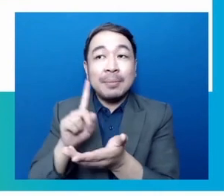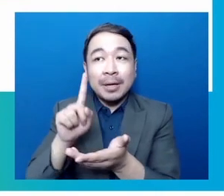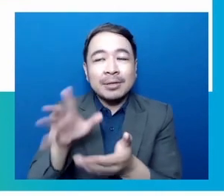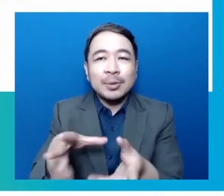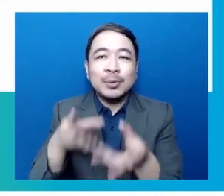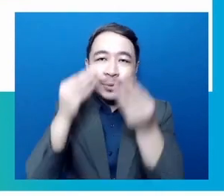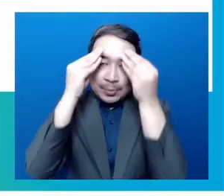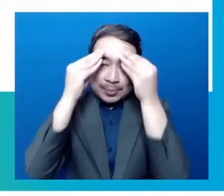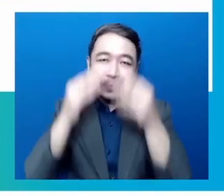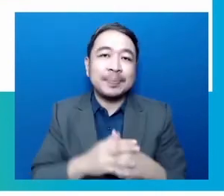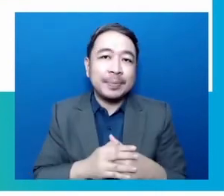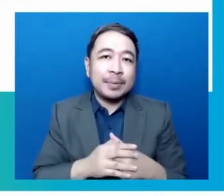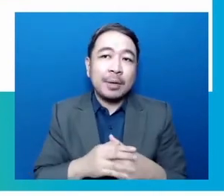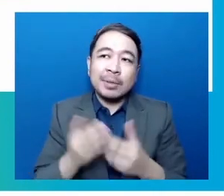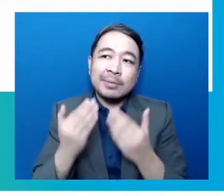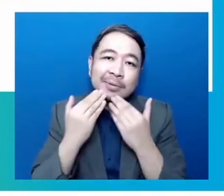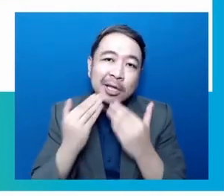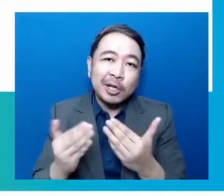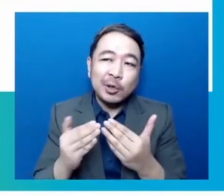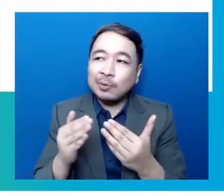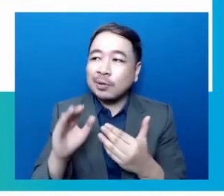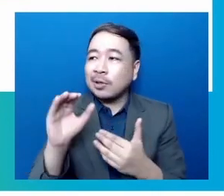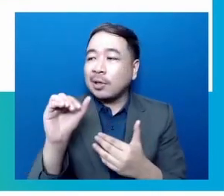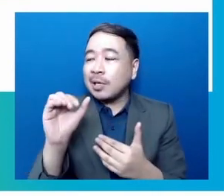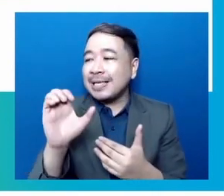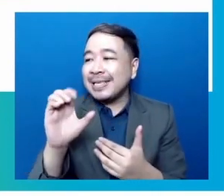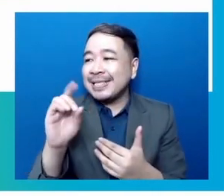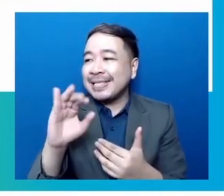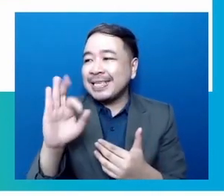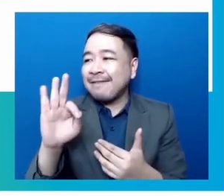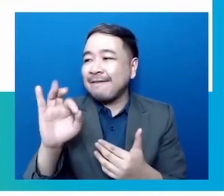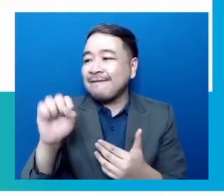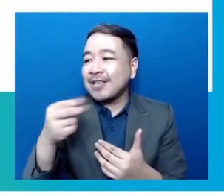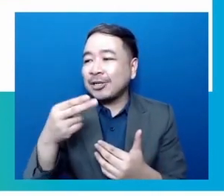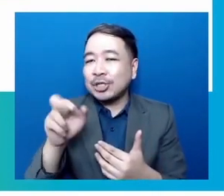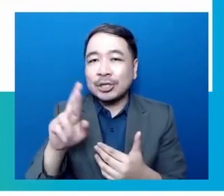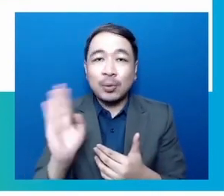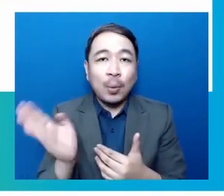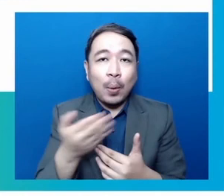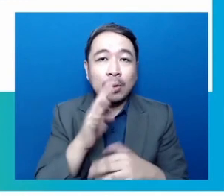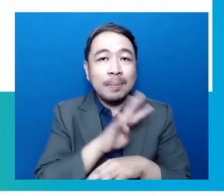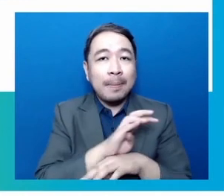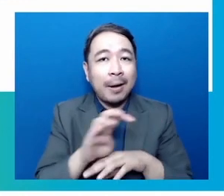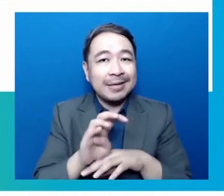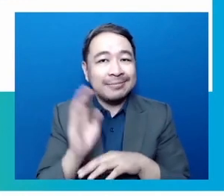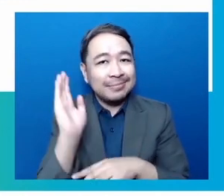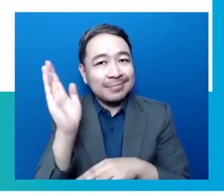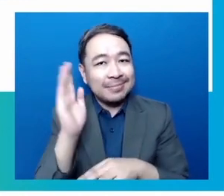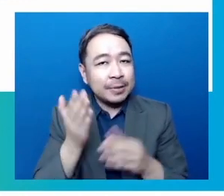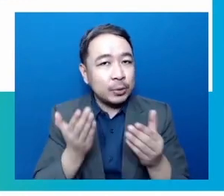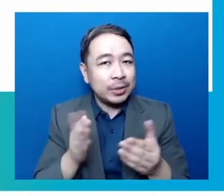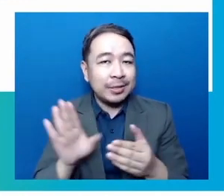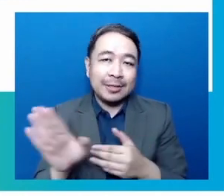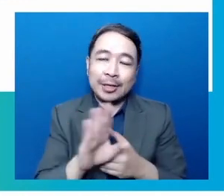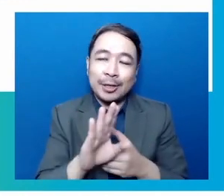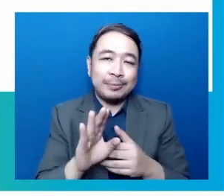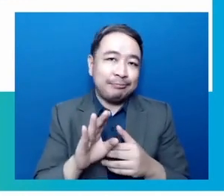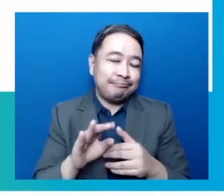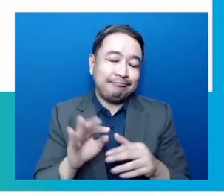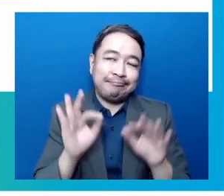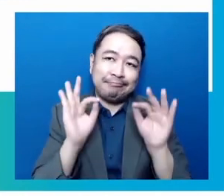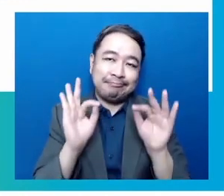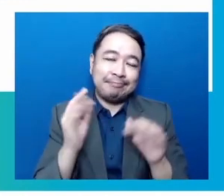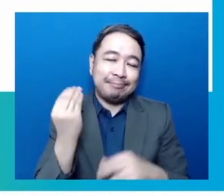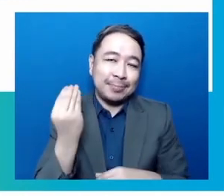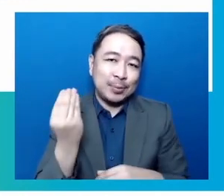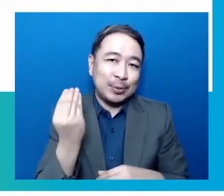to ED Fisher and all of the panelists here today for your really great presentations